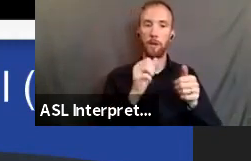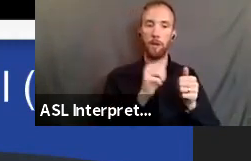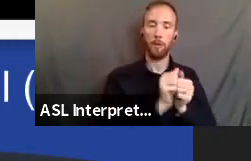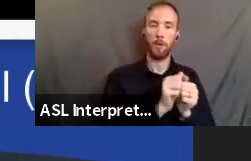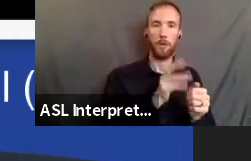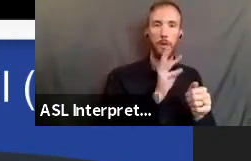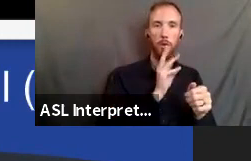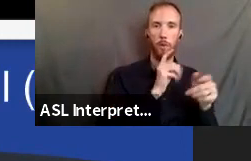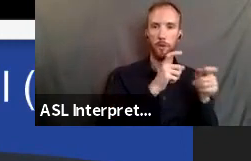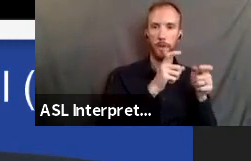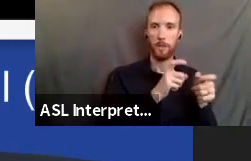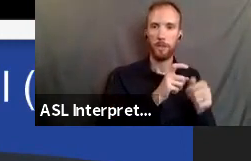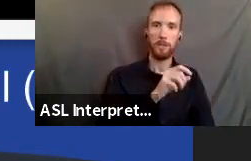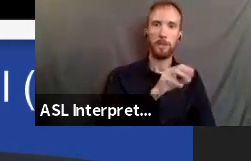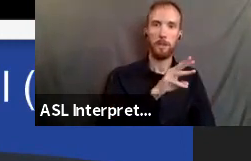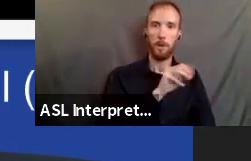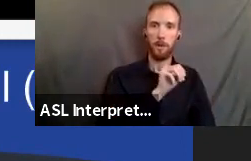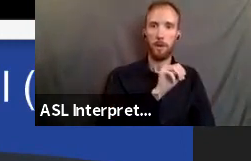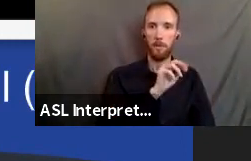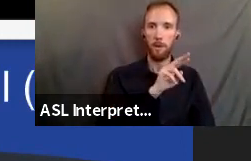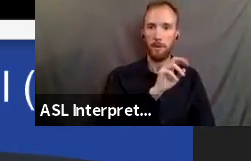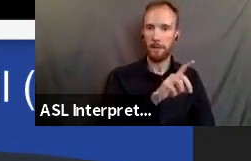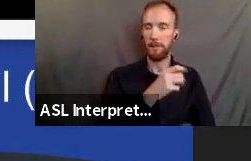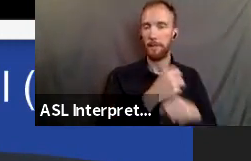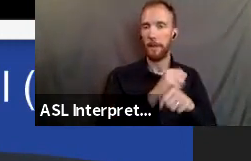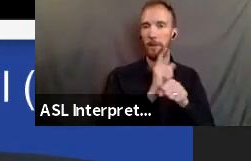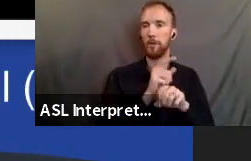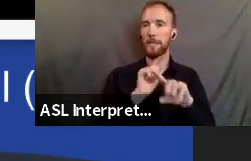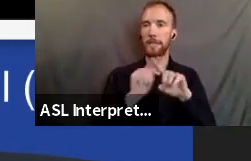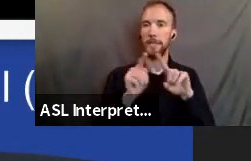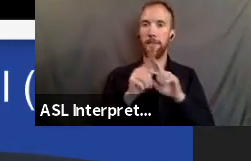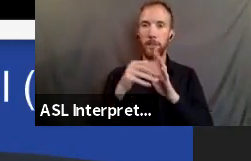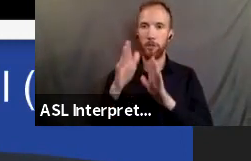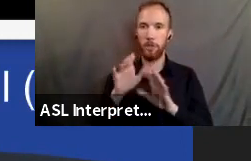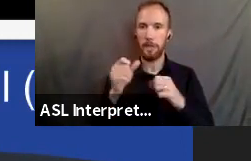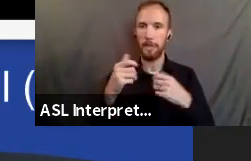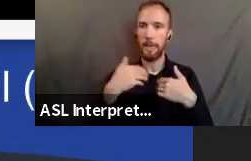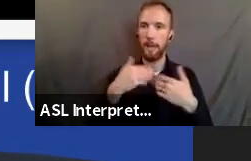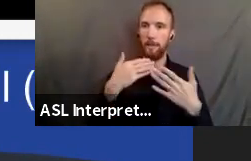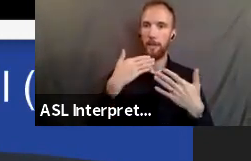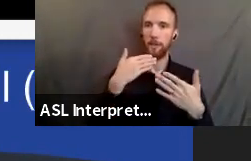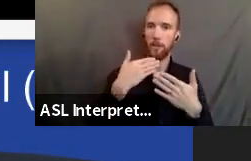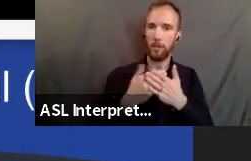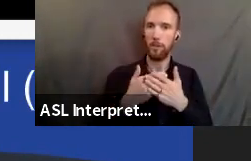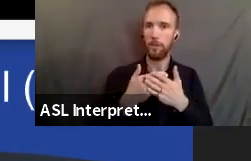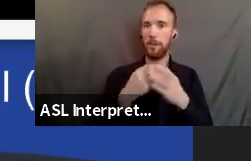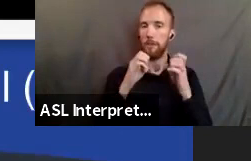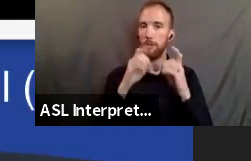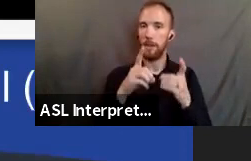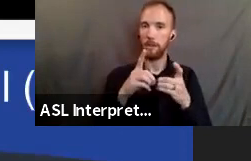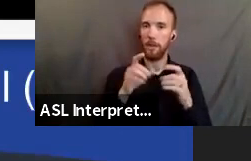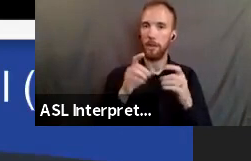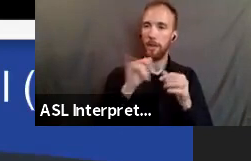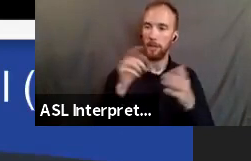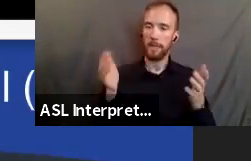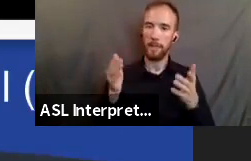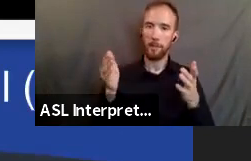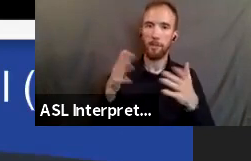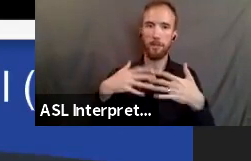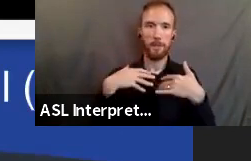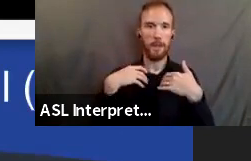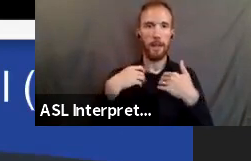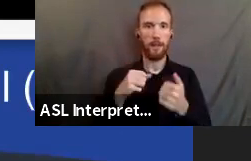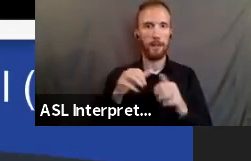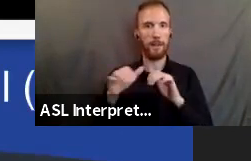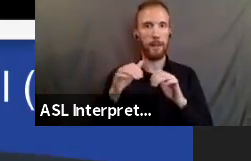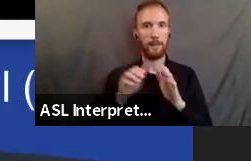mwrd to help ensure students can benefit from a well-rounded education that promotes healthy and active development while also providing a resource